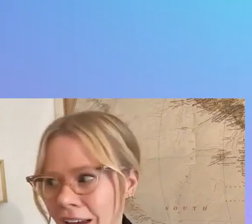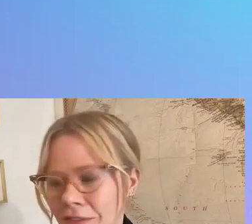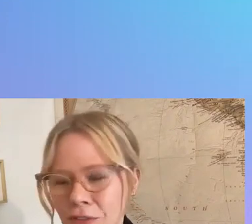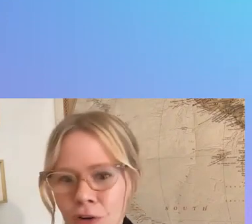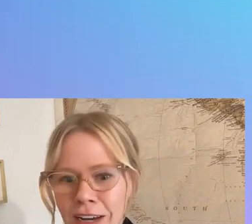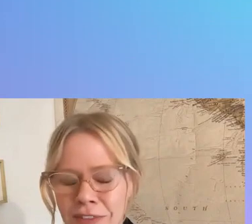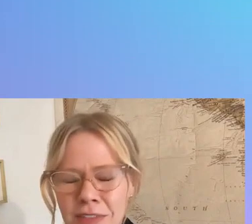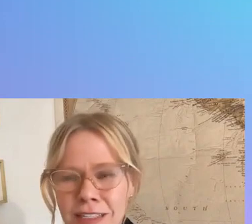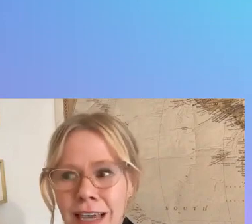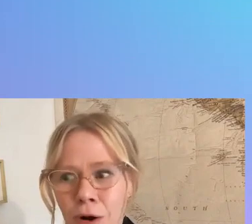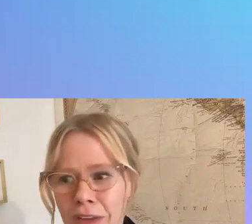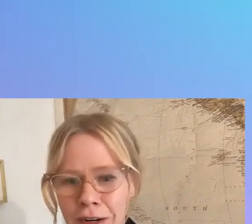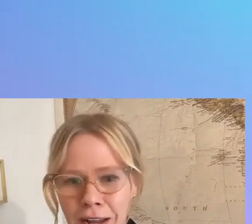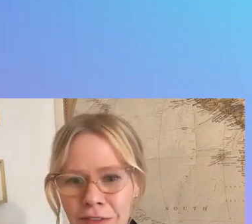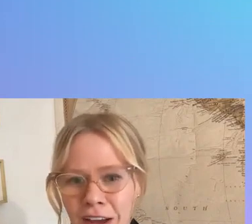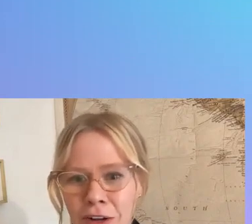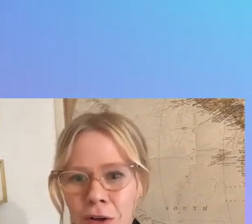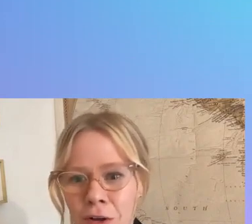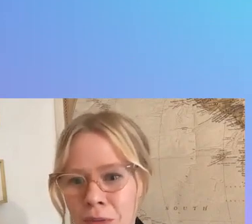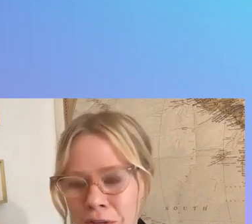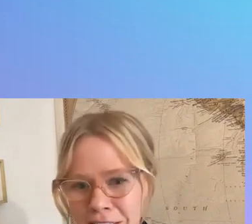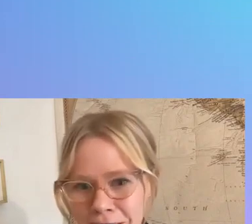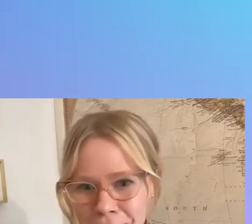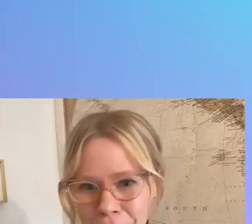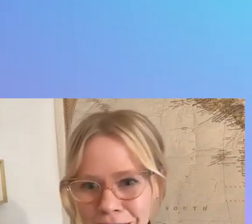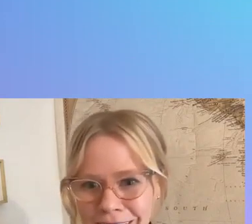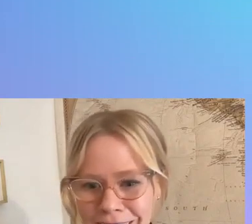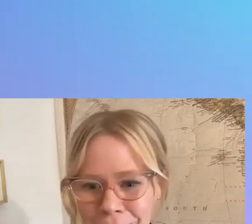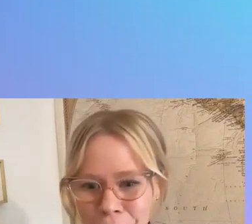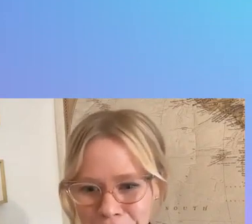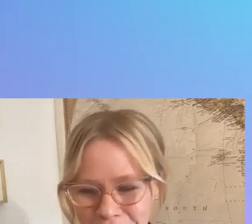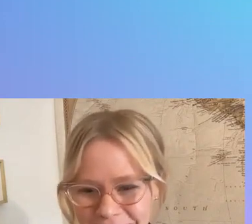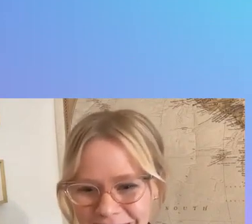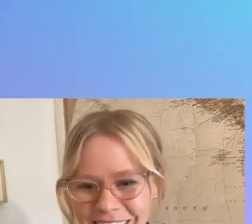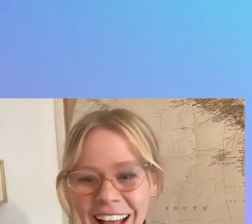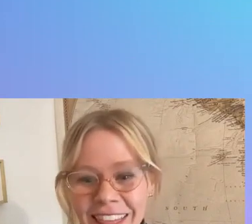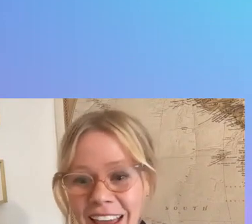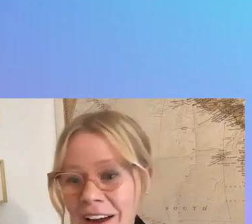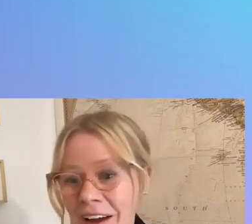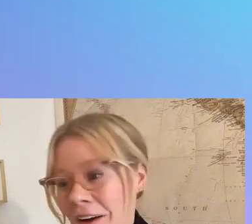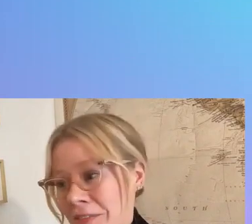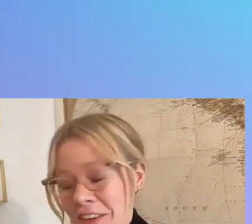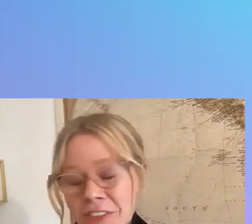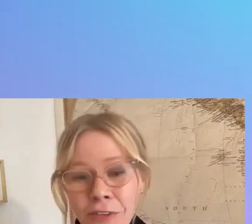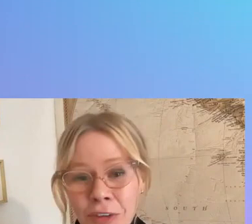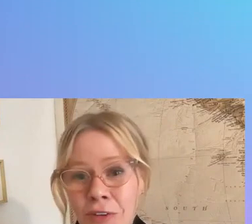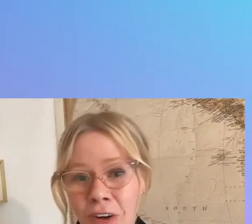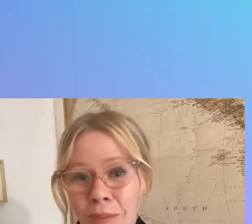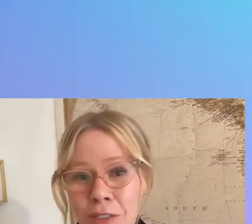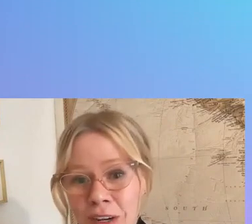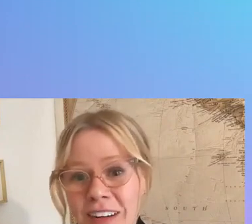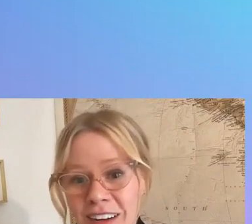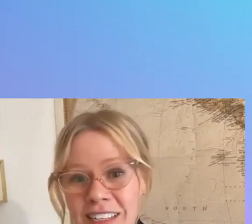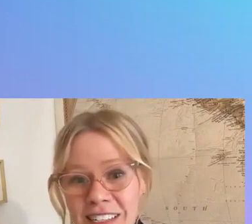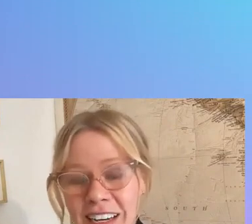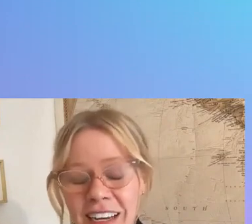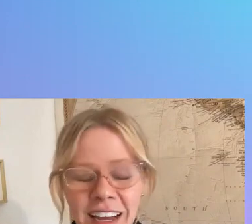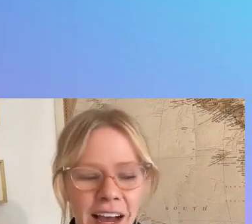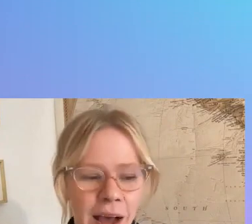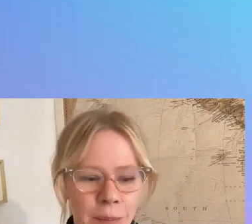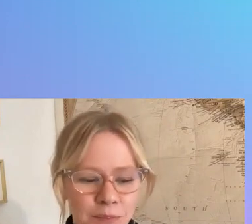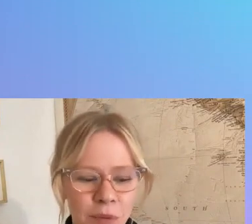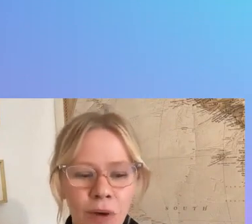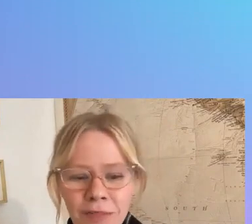I have tried to scour the internet and find all the multisensory resources. They feel few and far between,